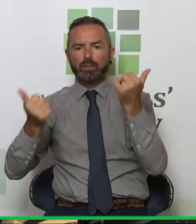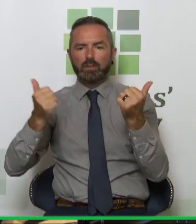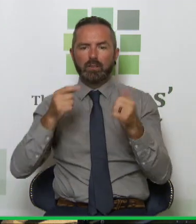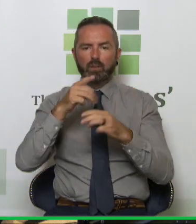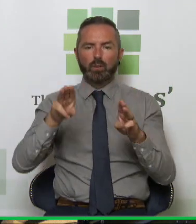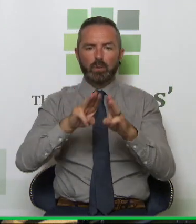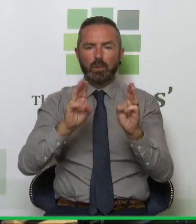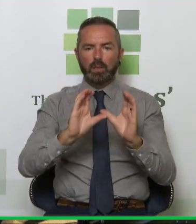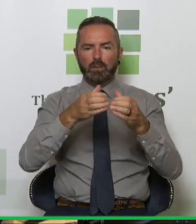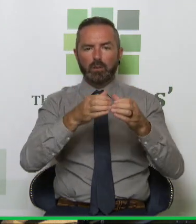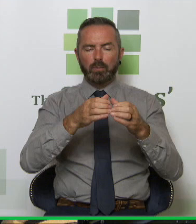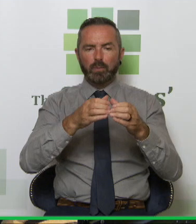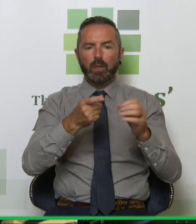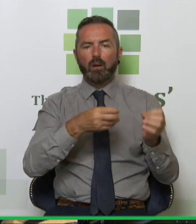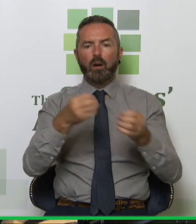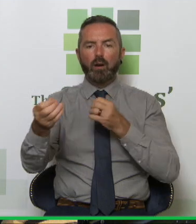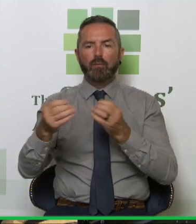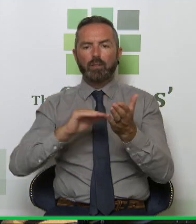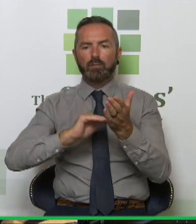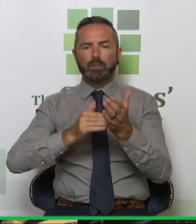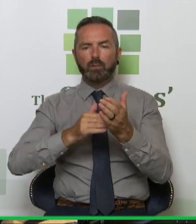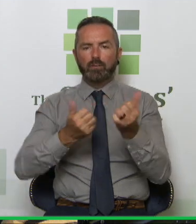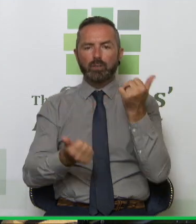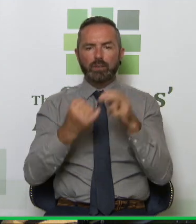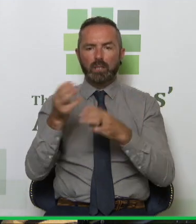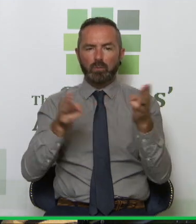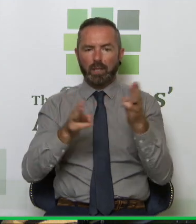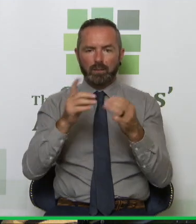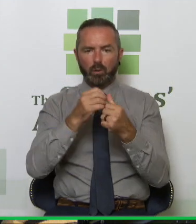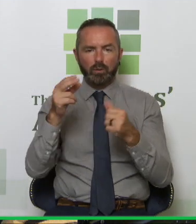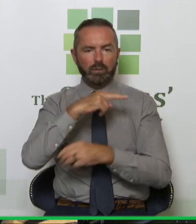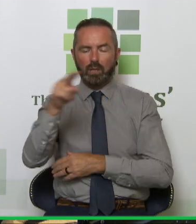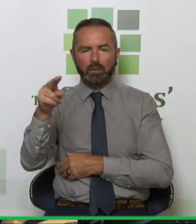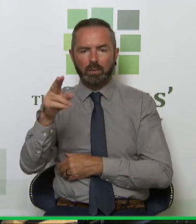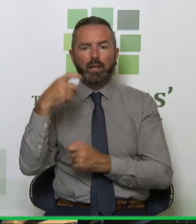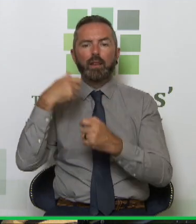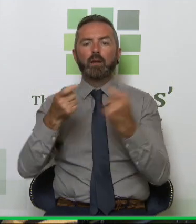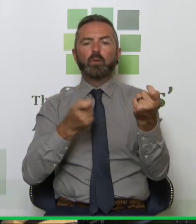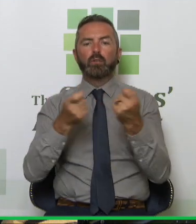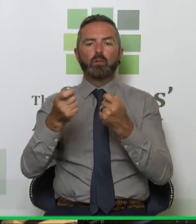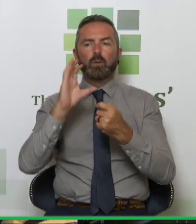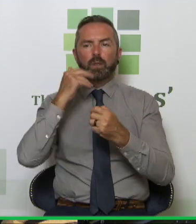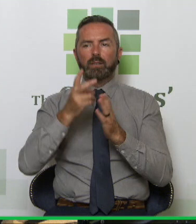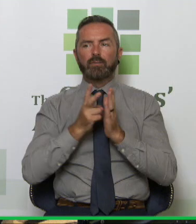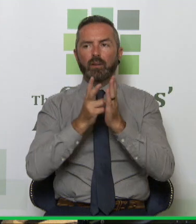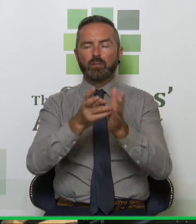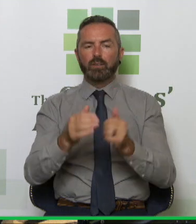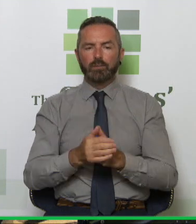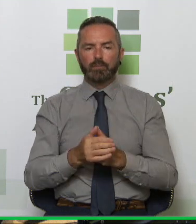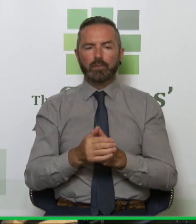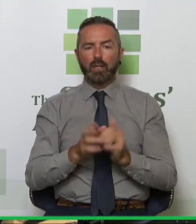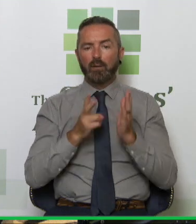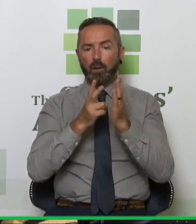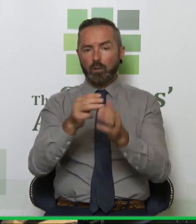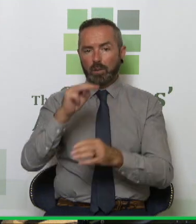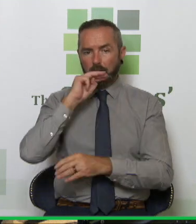a subset are offered restorative justice in practice and the rest are not. And then you're controlling for the fact that it's voluntary. And it being voluntary is